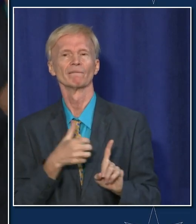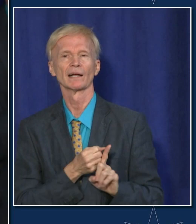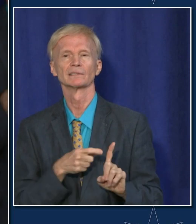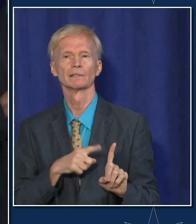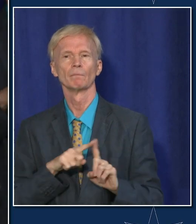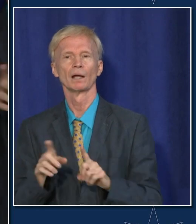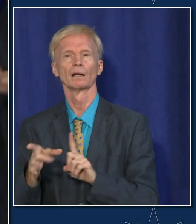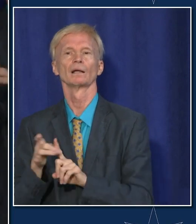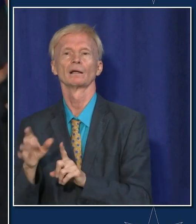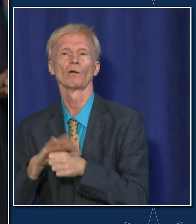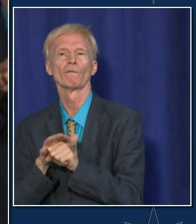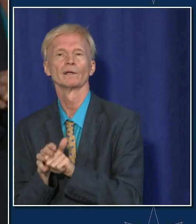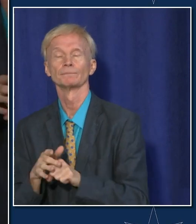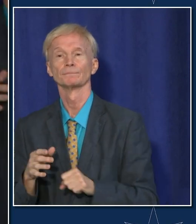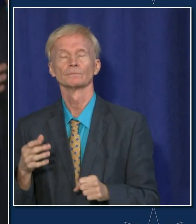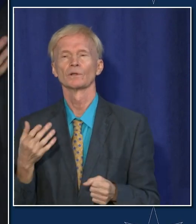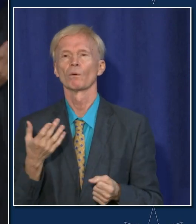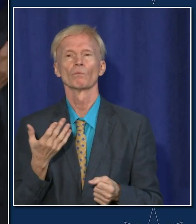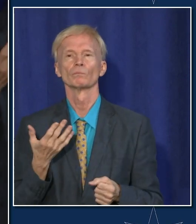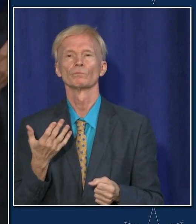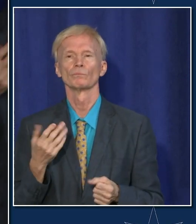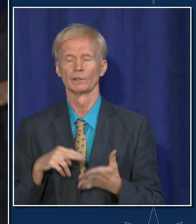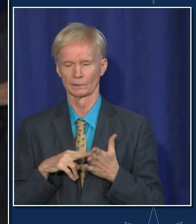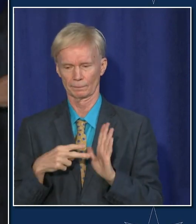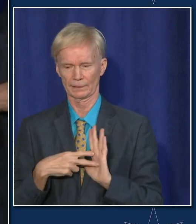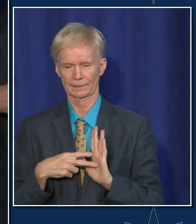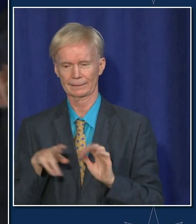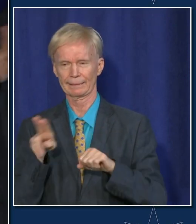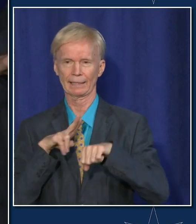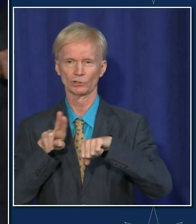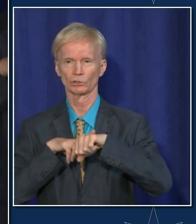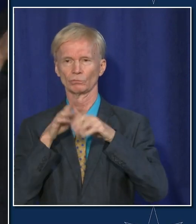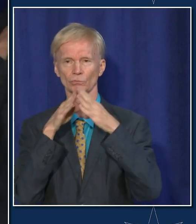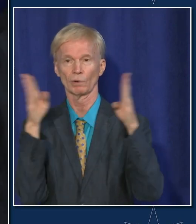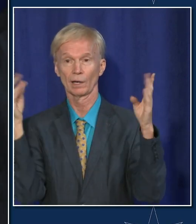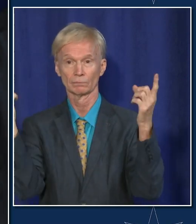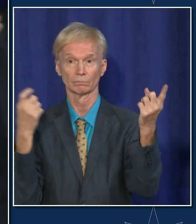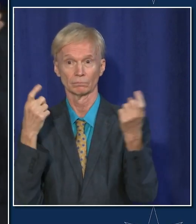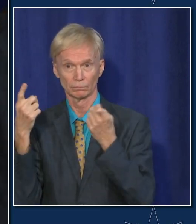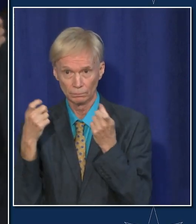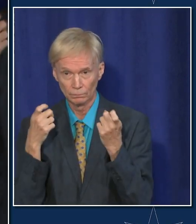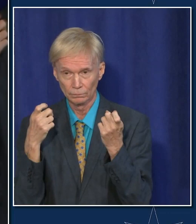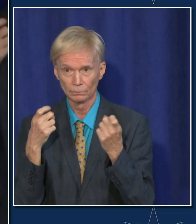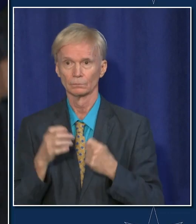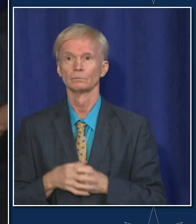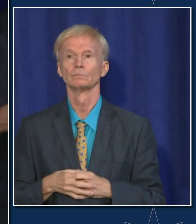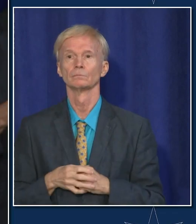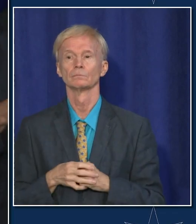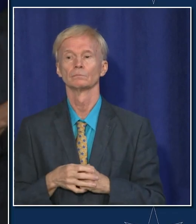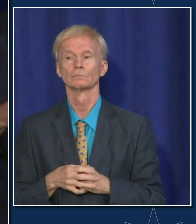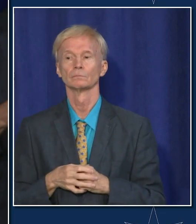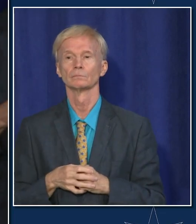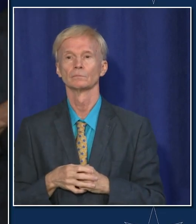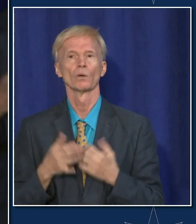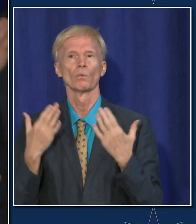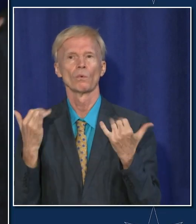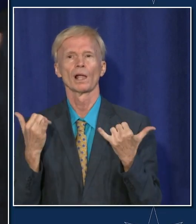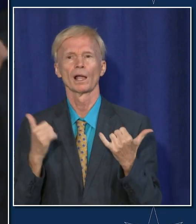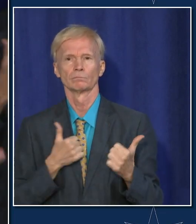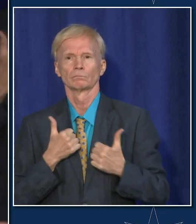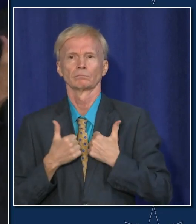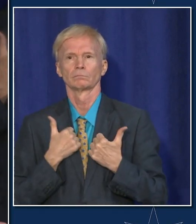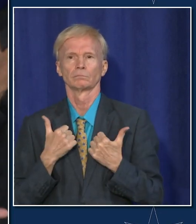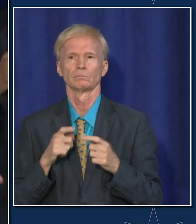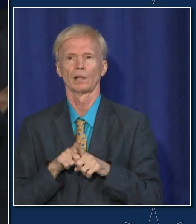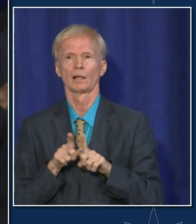question nationally. There's a question of really the reason we had to do such aggressive measures